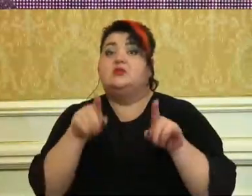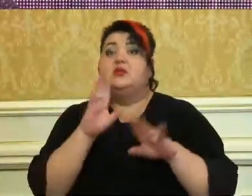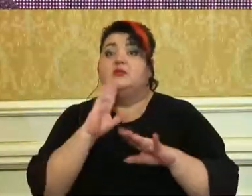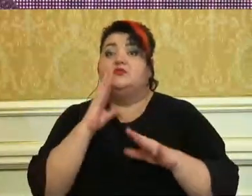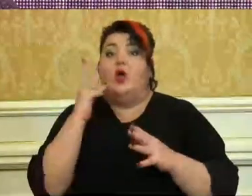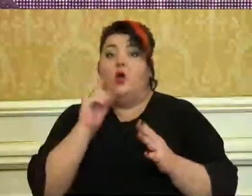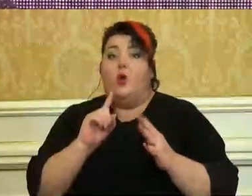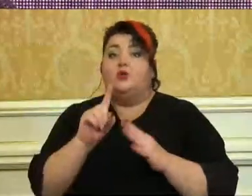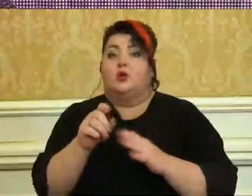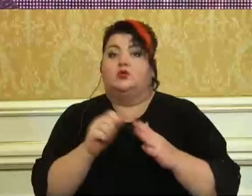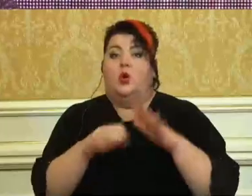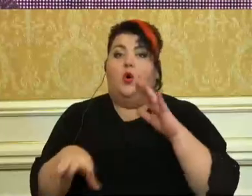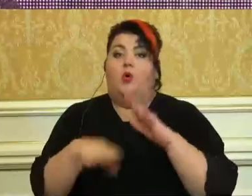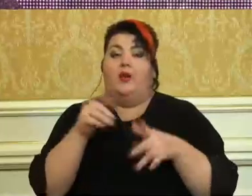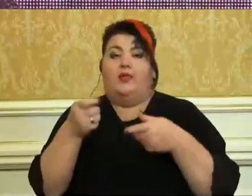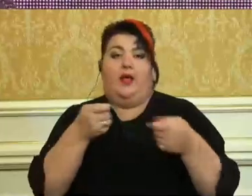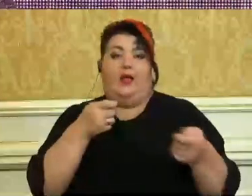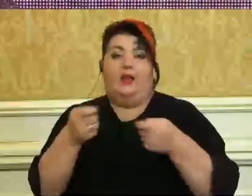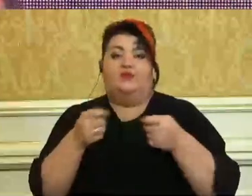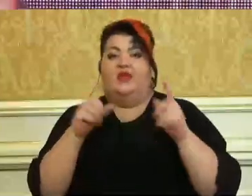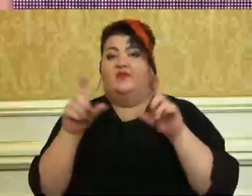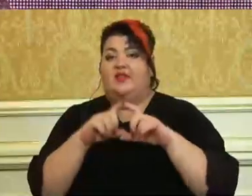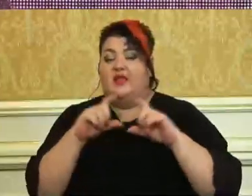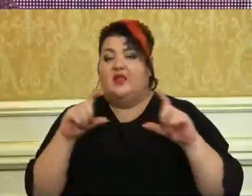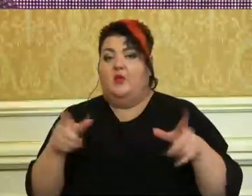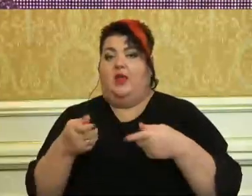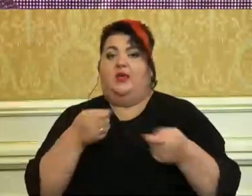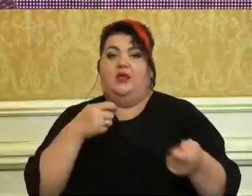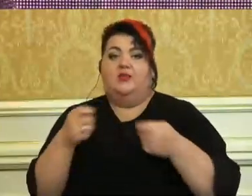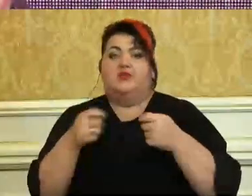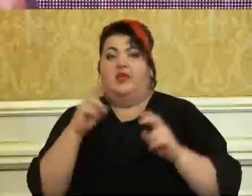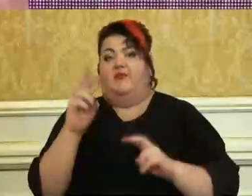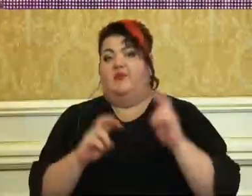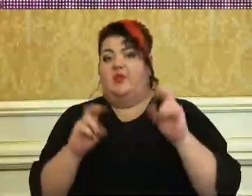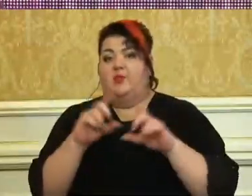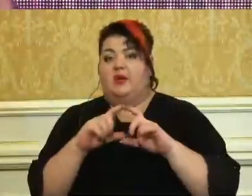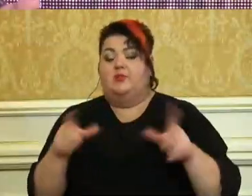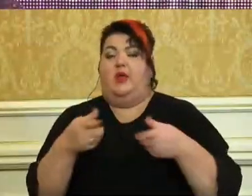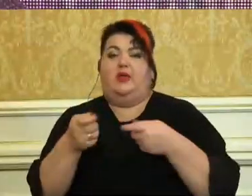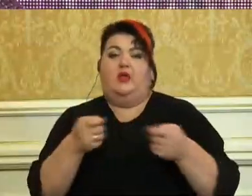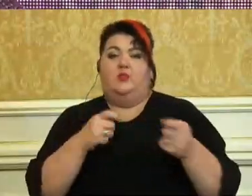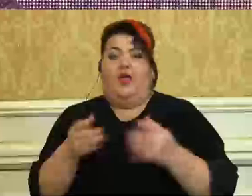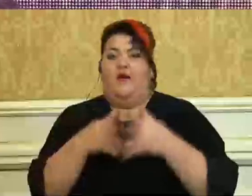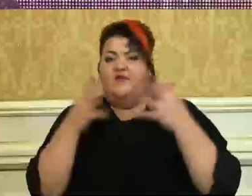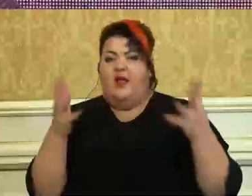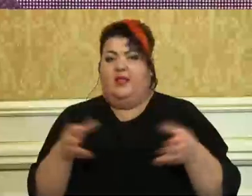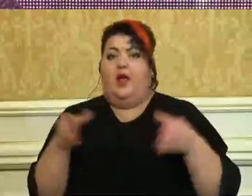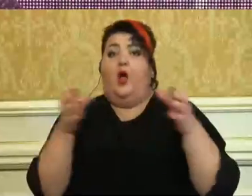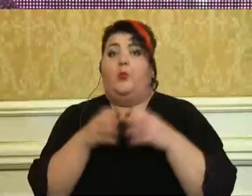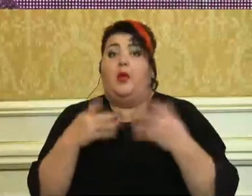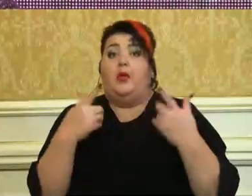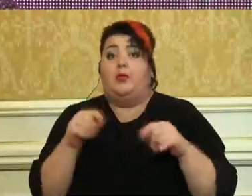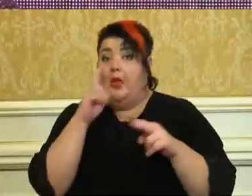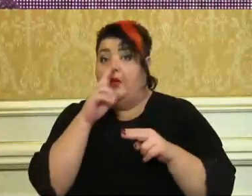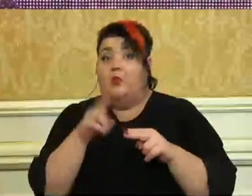are better in the process of learning. Where are they when we're talking about the specific process